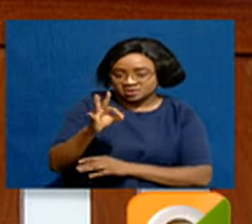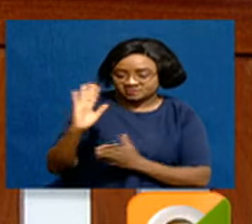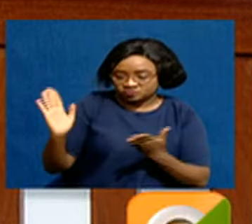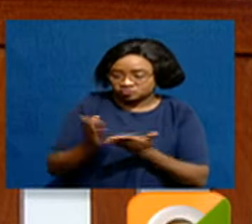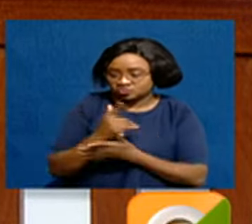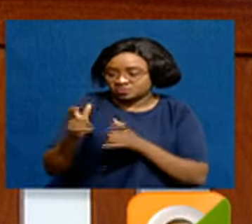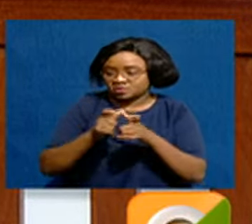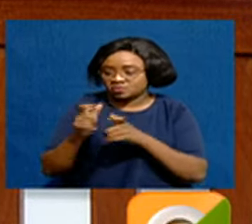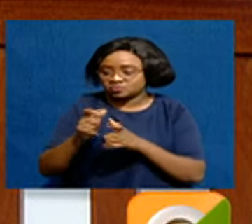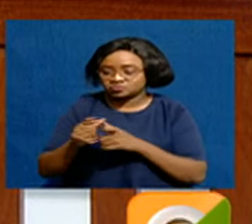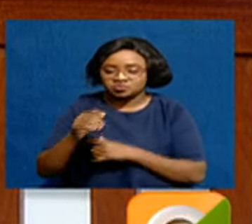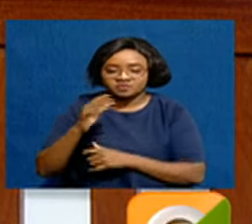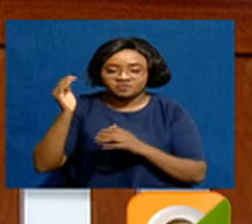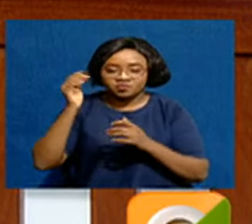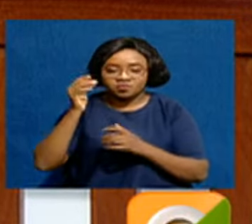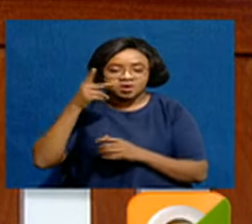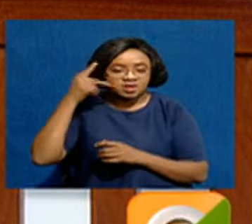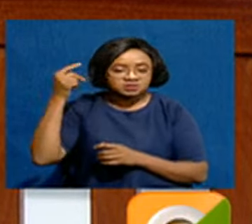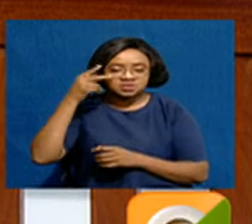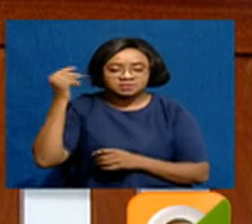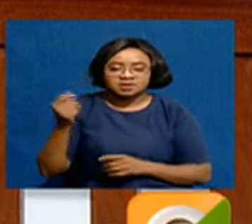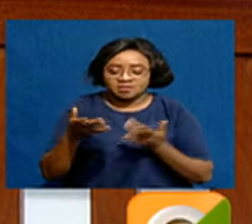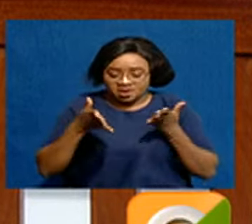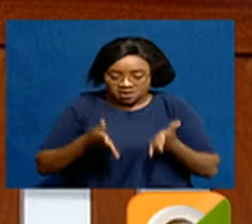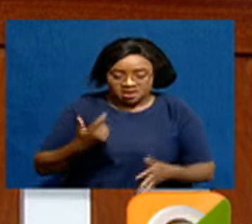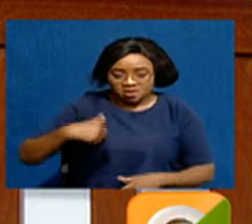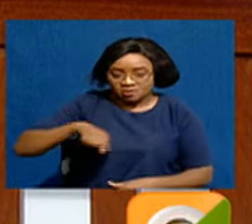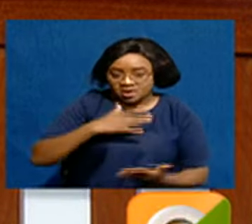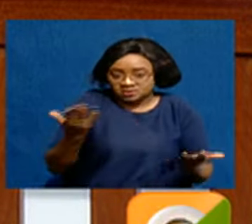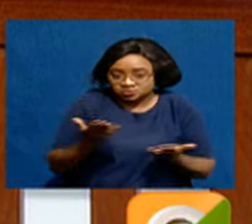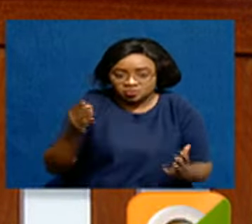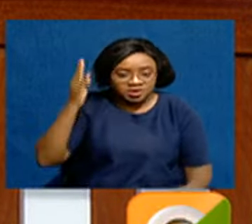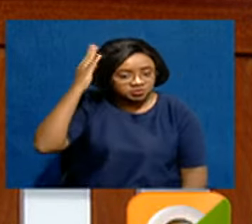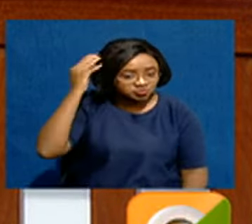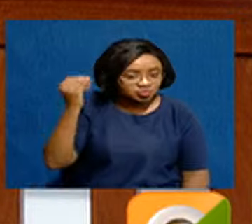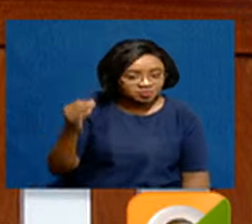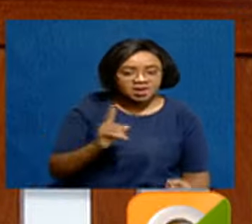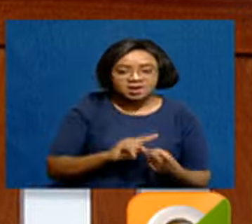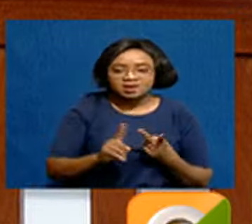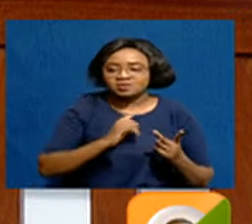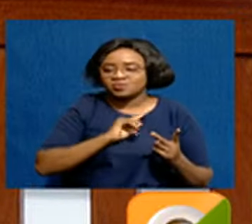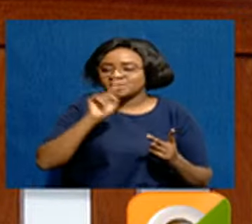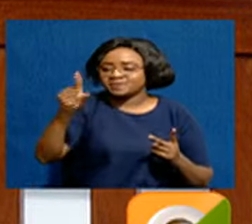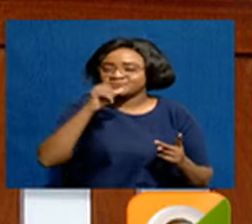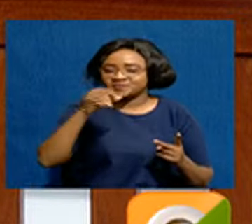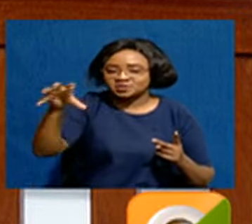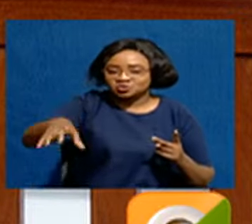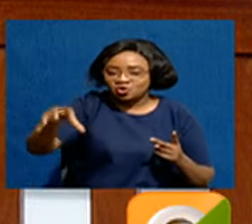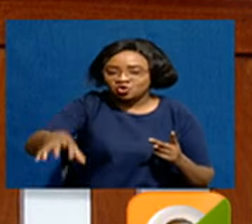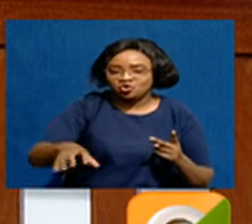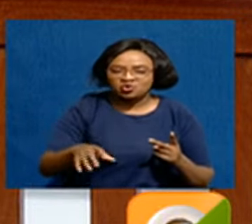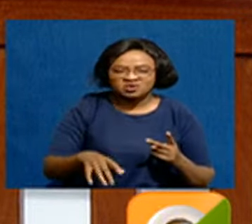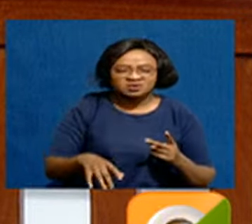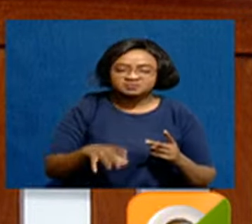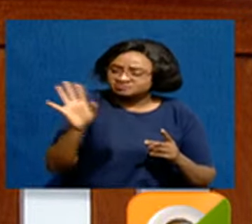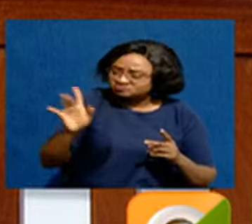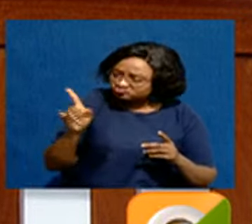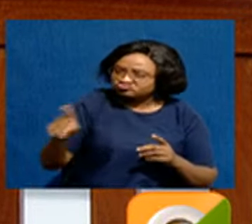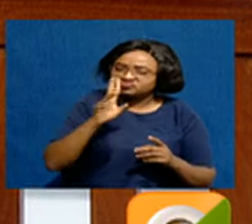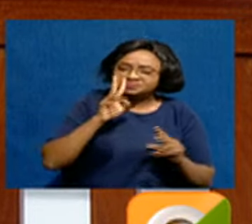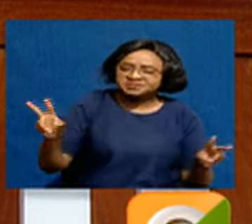now. We were in DRC, Congo. That's peacekeeping. That's troops. No, it's troops. No. My